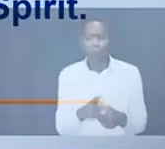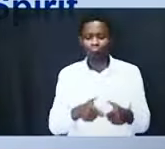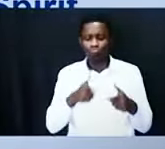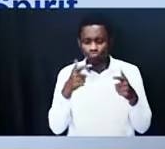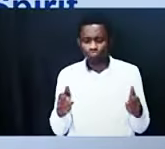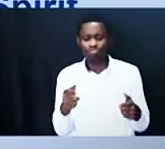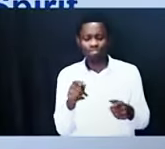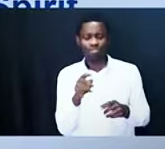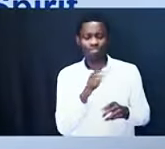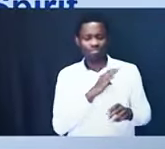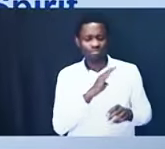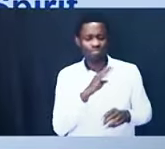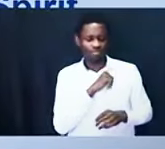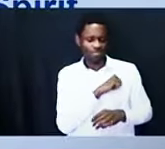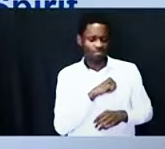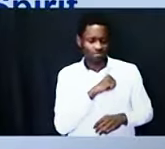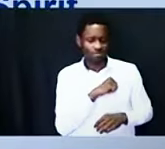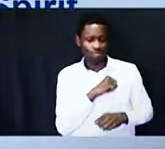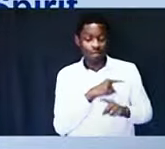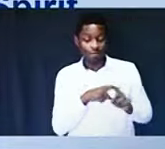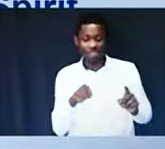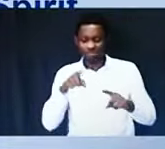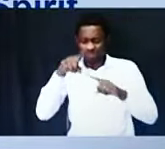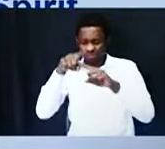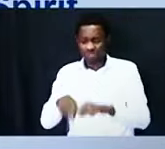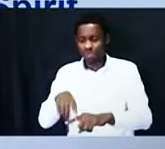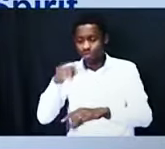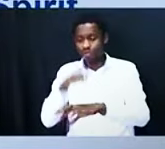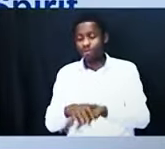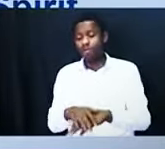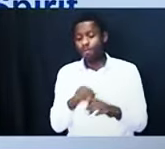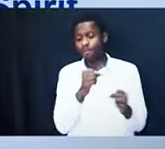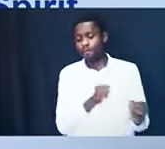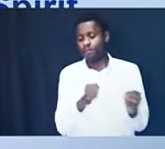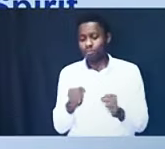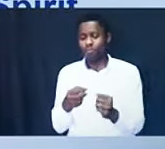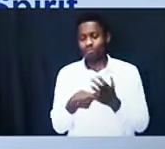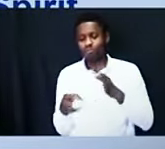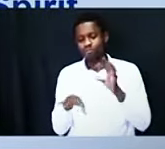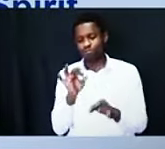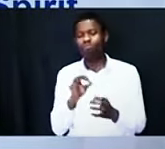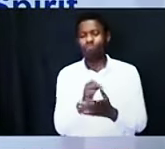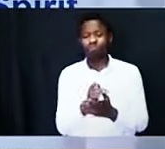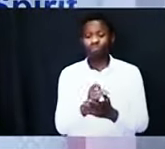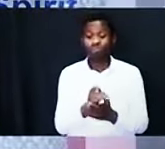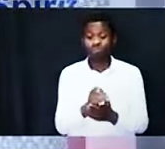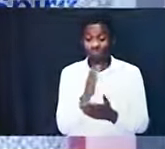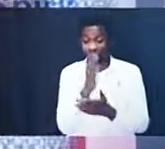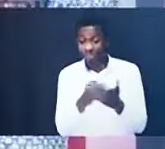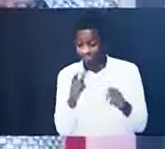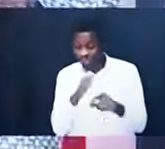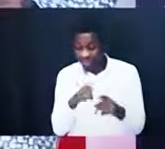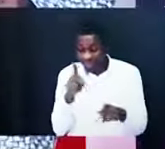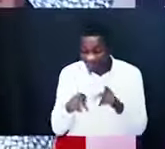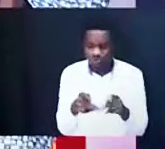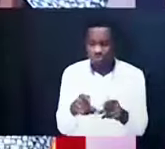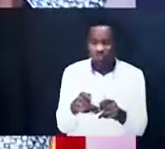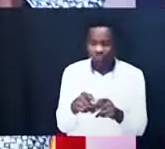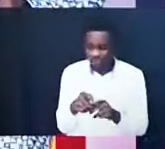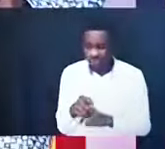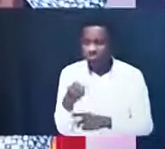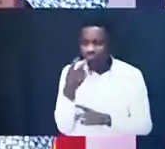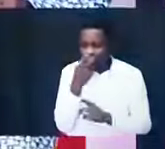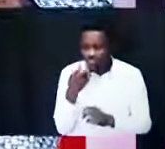but on the power of the Holy Spirit. Sometimes people speak good. They